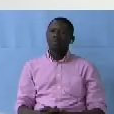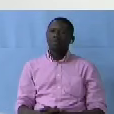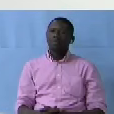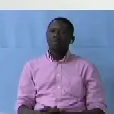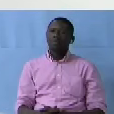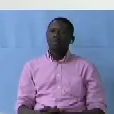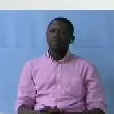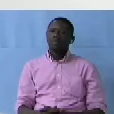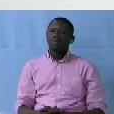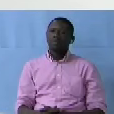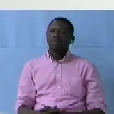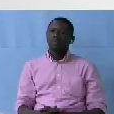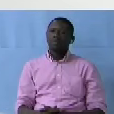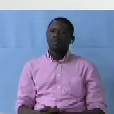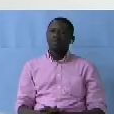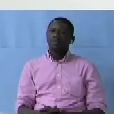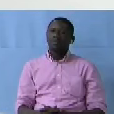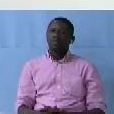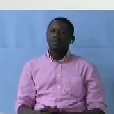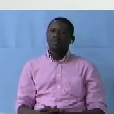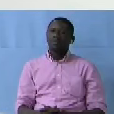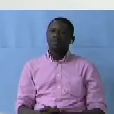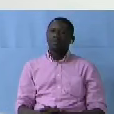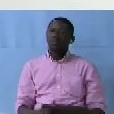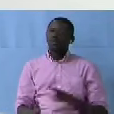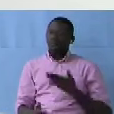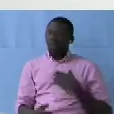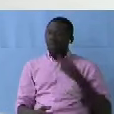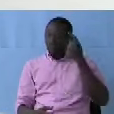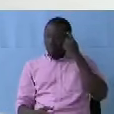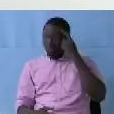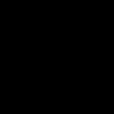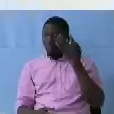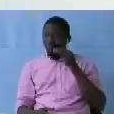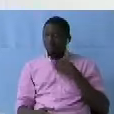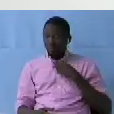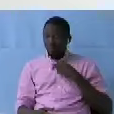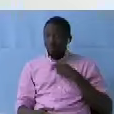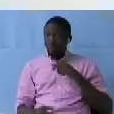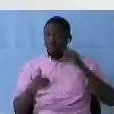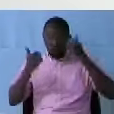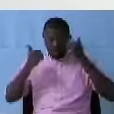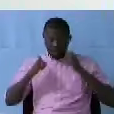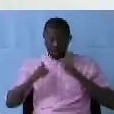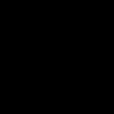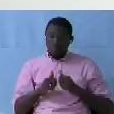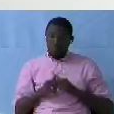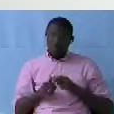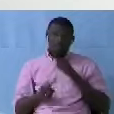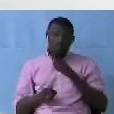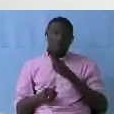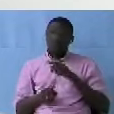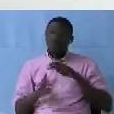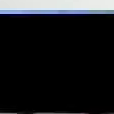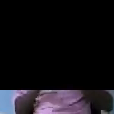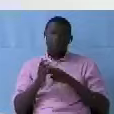Well, I think if that has transpired and is confirmed, it is